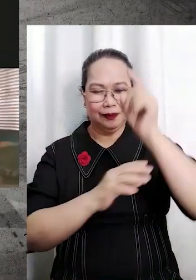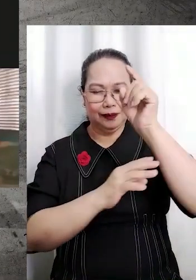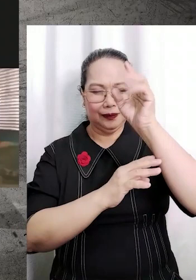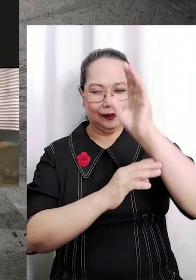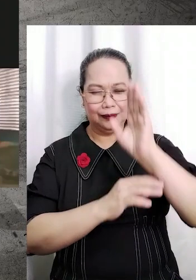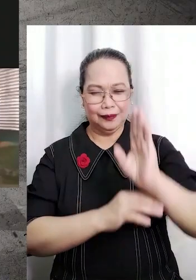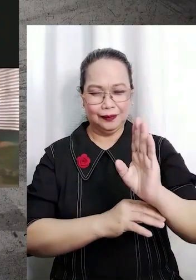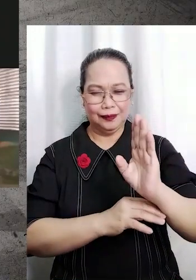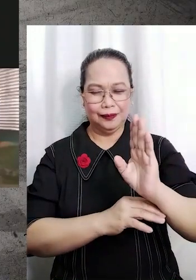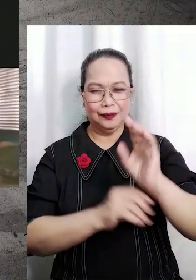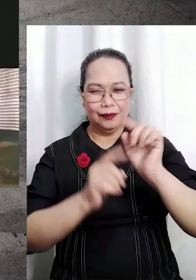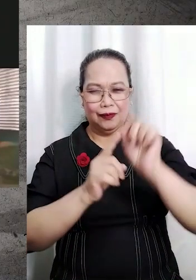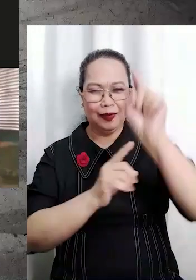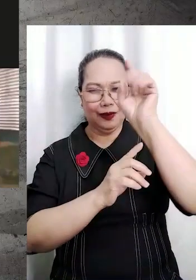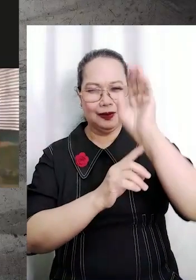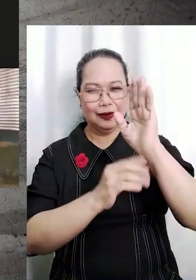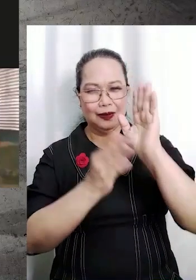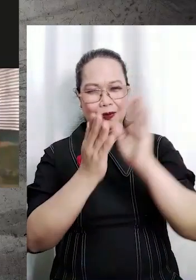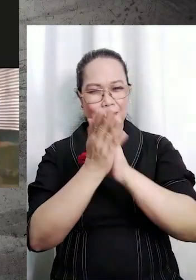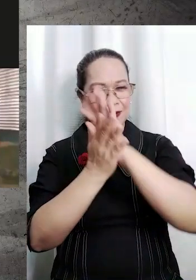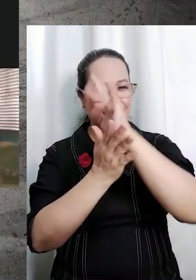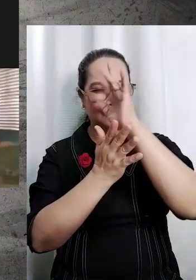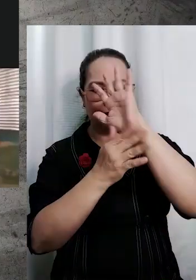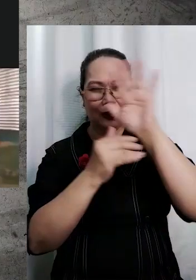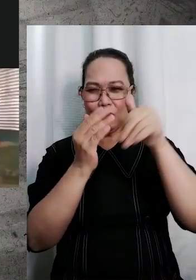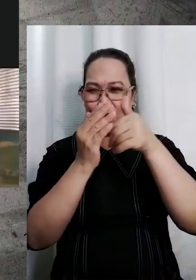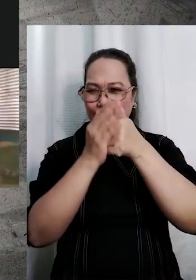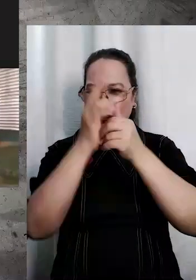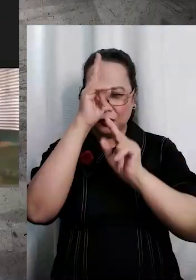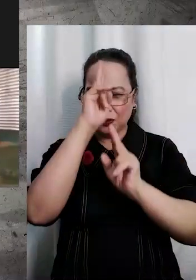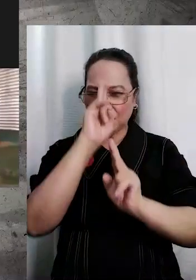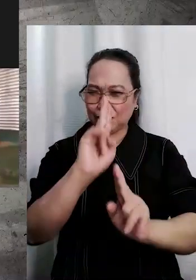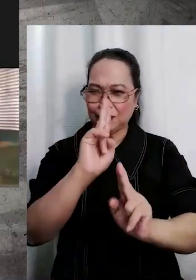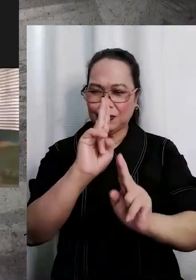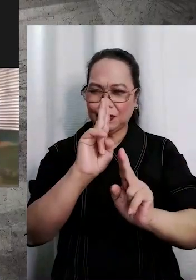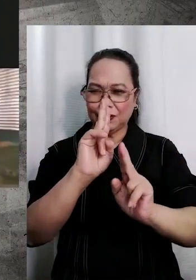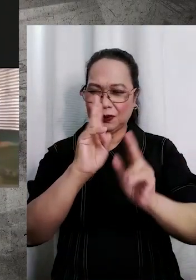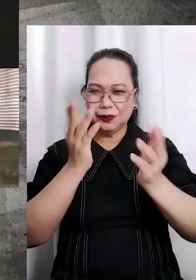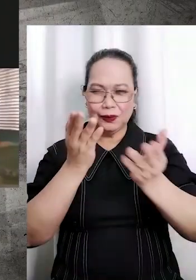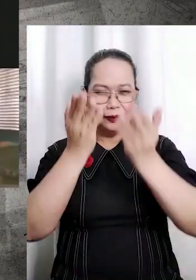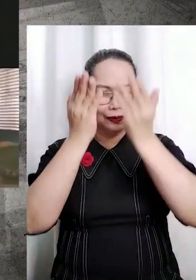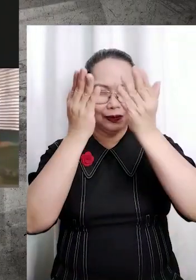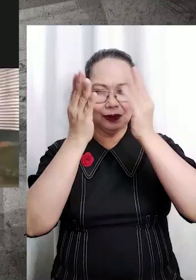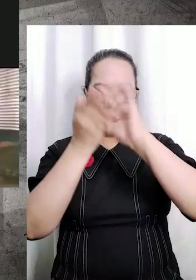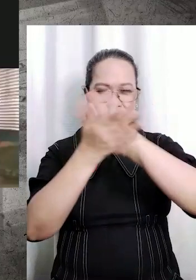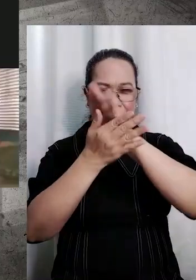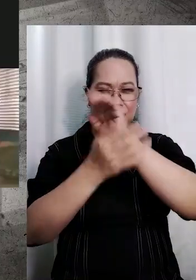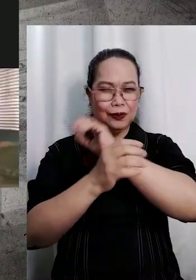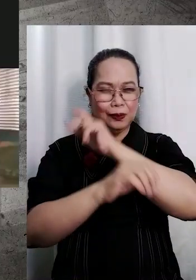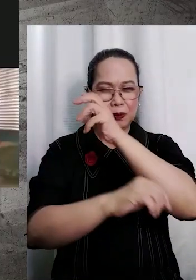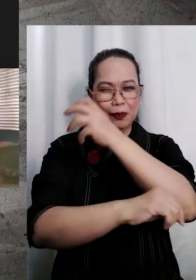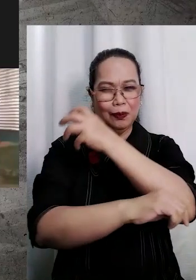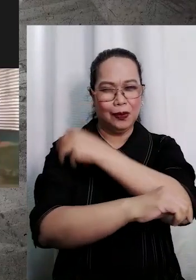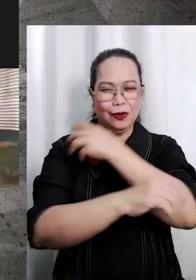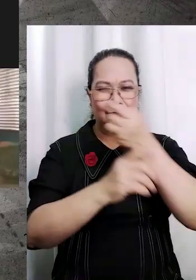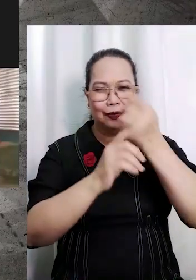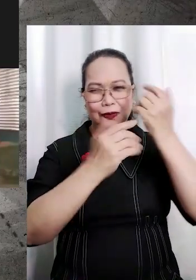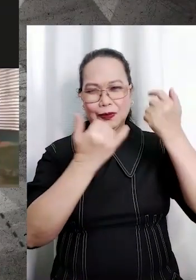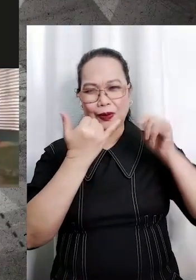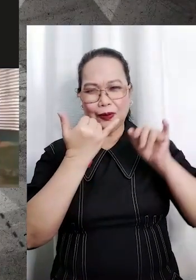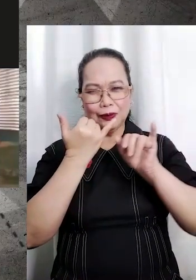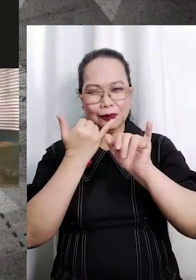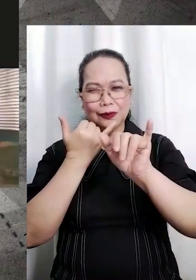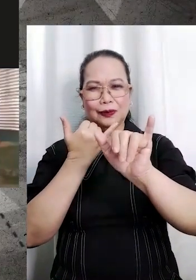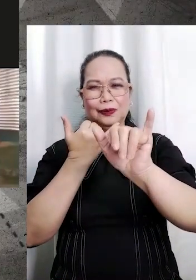Panginoon natin. Sa Kanya ang kapurihan, karangalan, kadakilaan at kapangyarihan mula pa